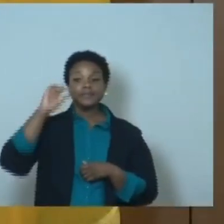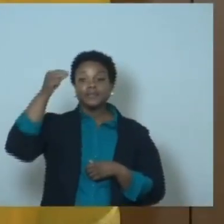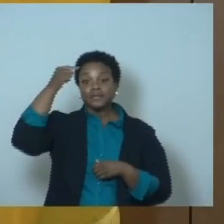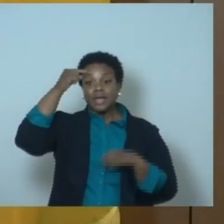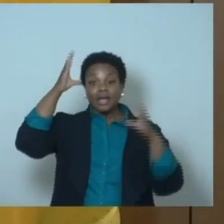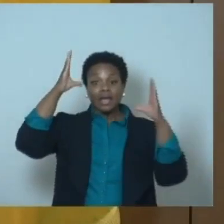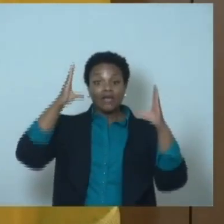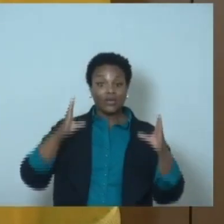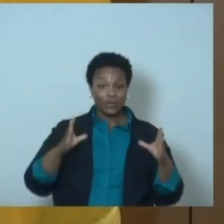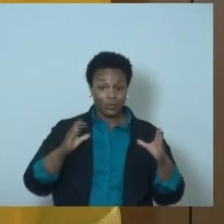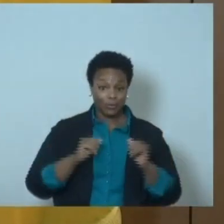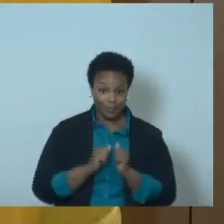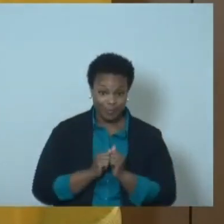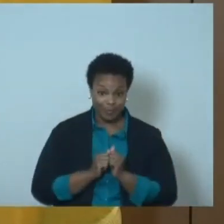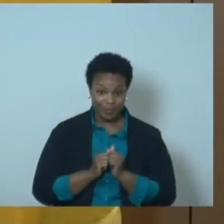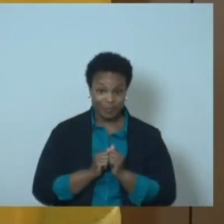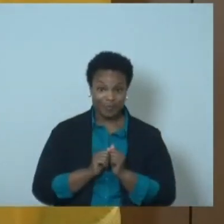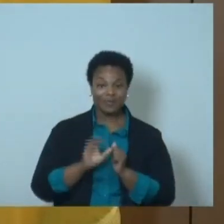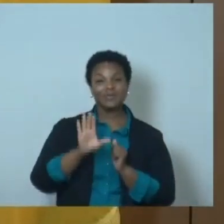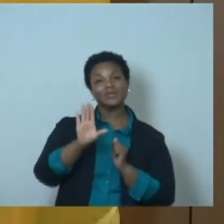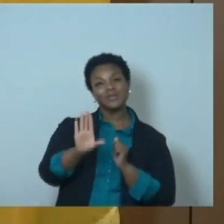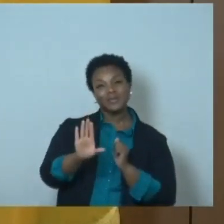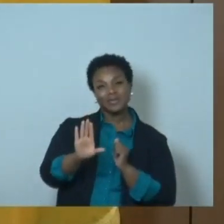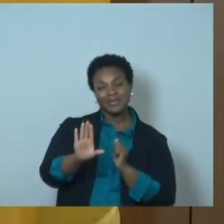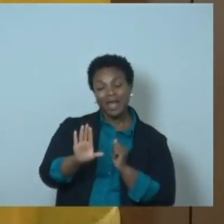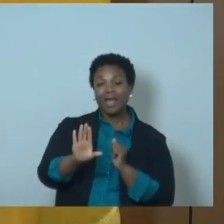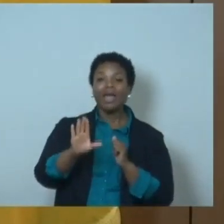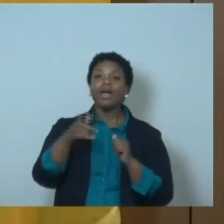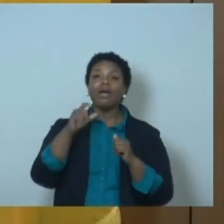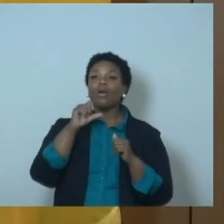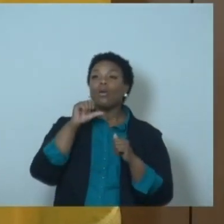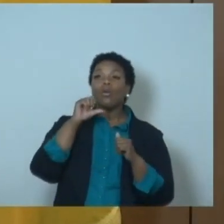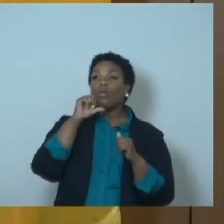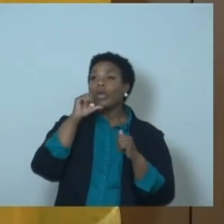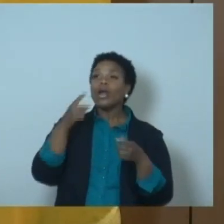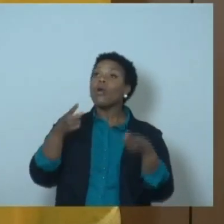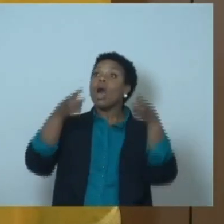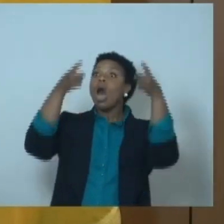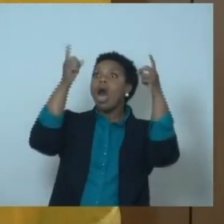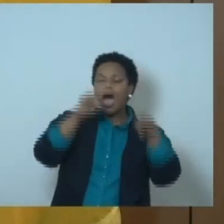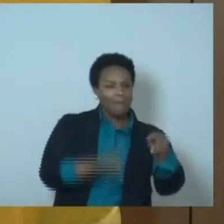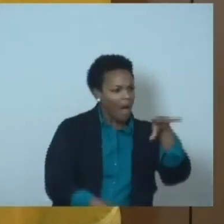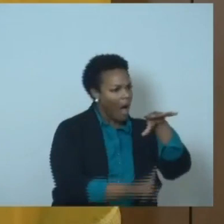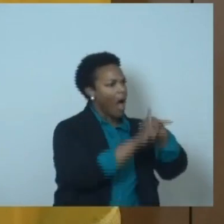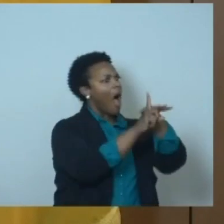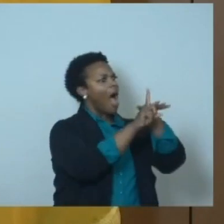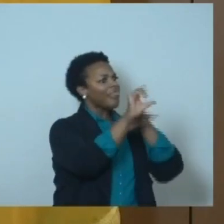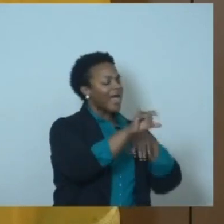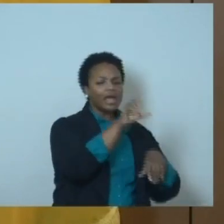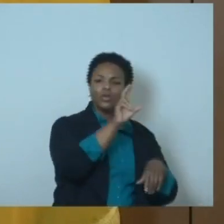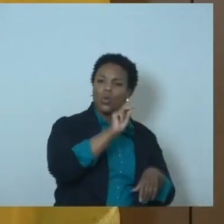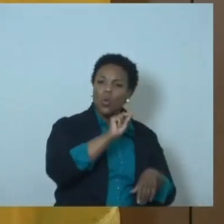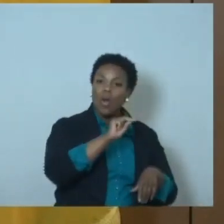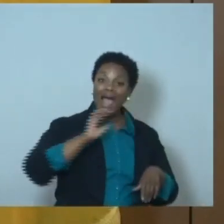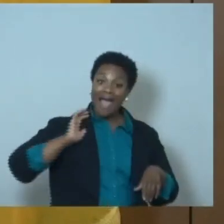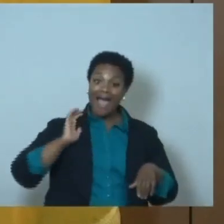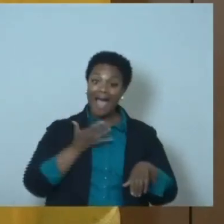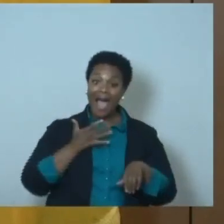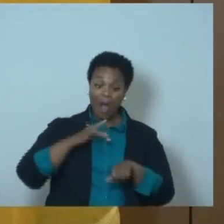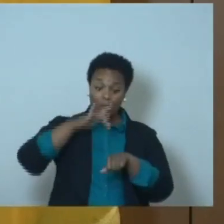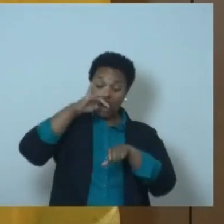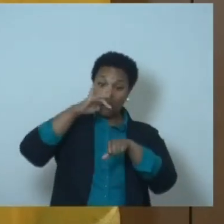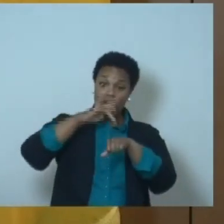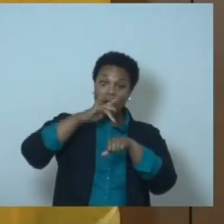easy way, I'm going to reject, did we stumble on it? We don't stumble on anything. Our contact tracing is an evidence-based strategy. And yes,